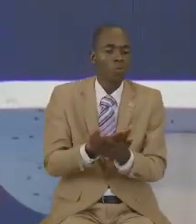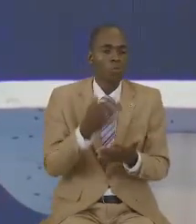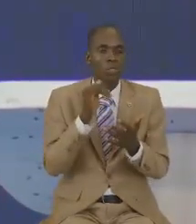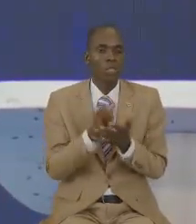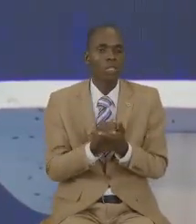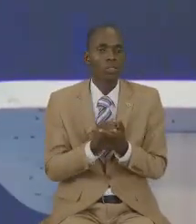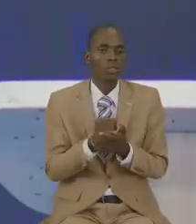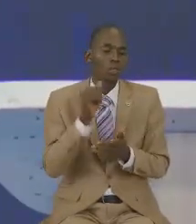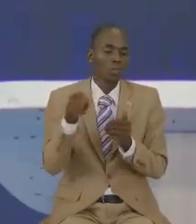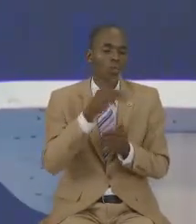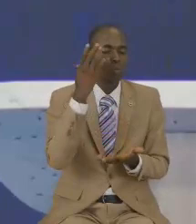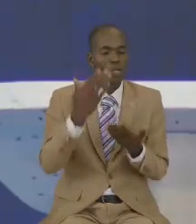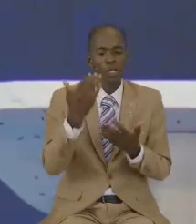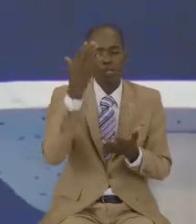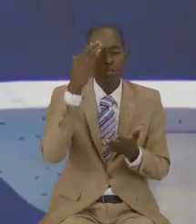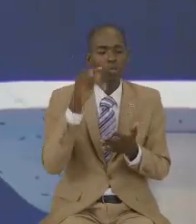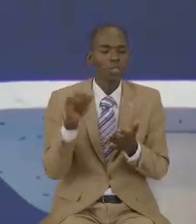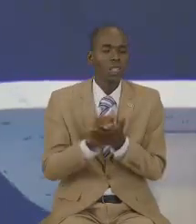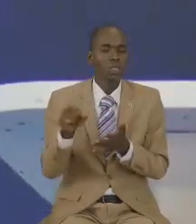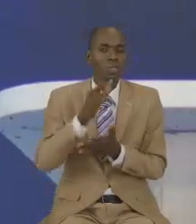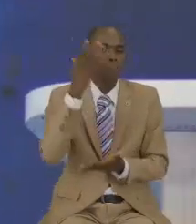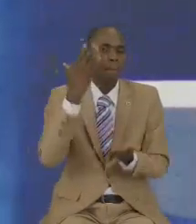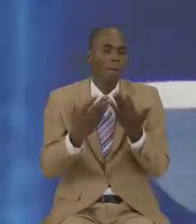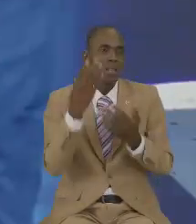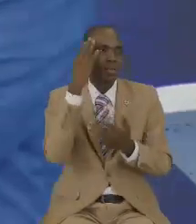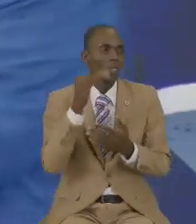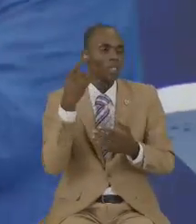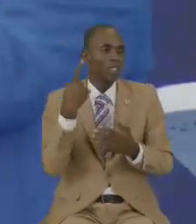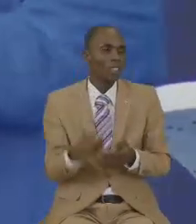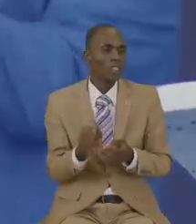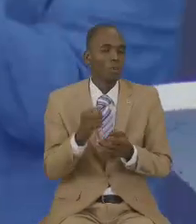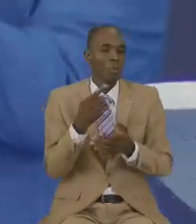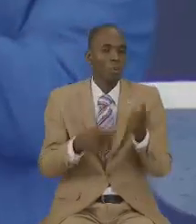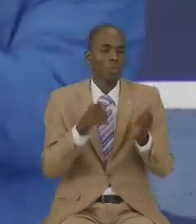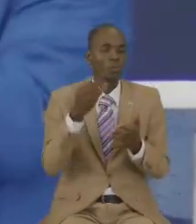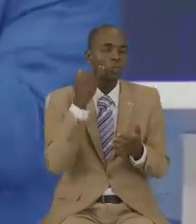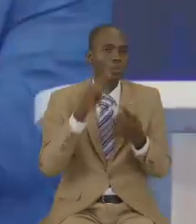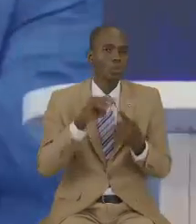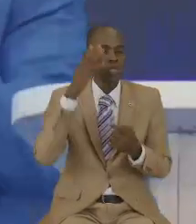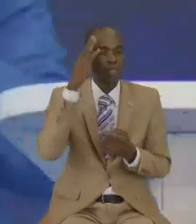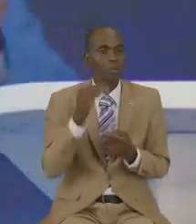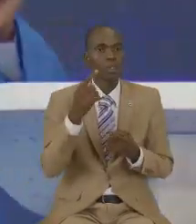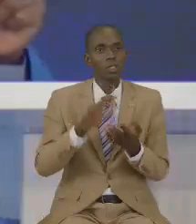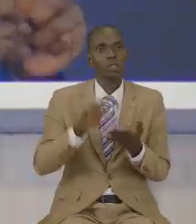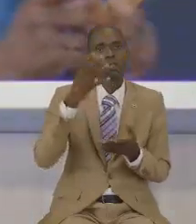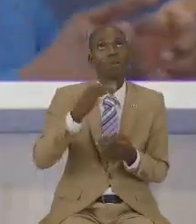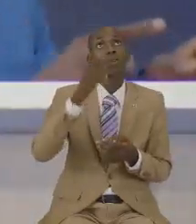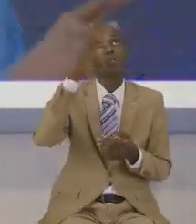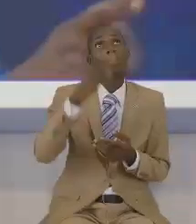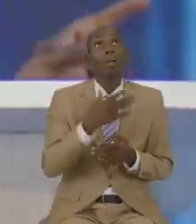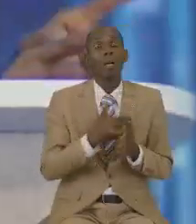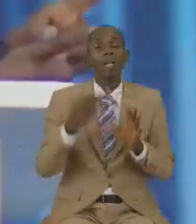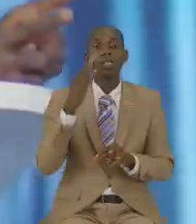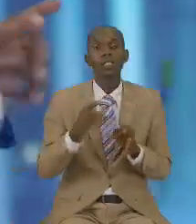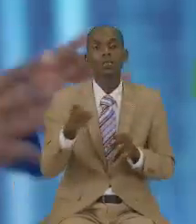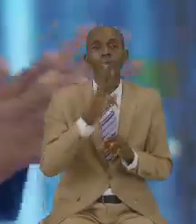ye may know, that ye may experience, if you're going to experience the glory of God, and if you're going to